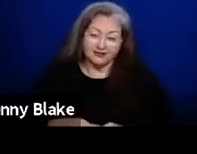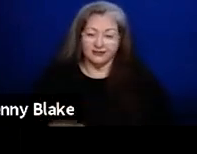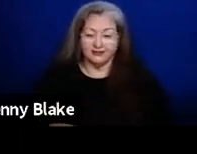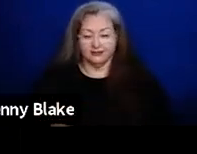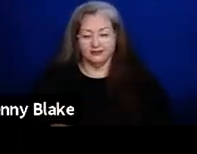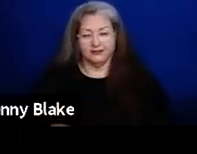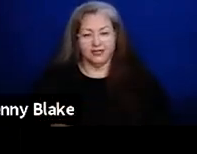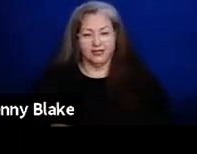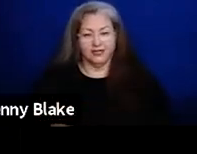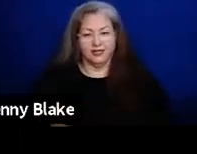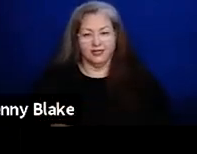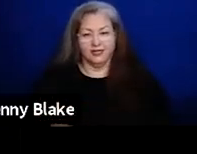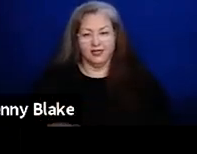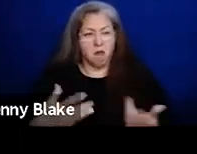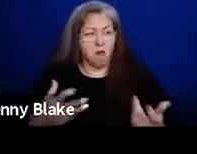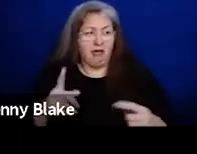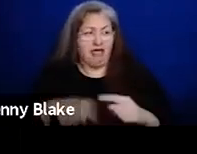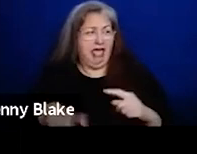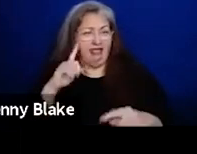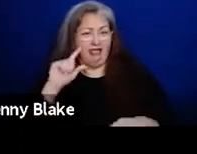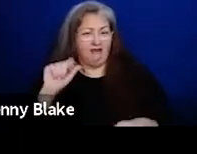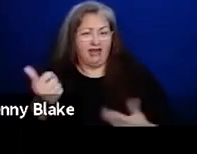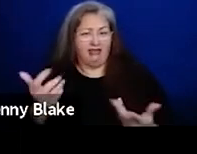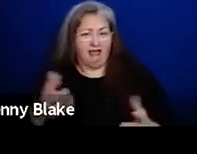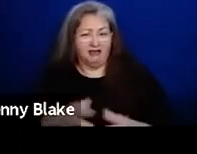Not, there isn't anything else.